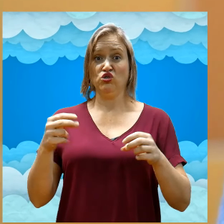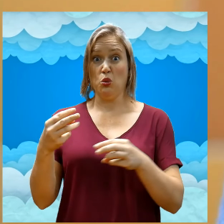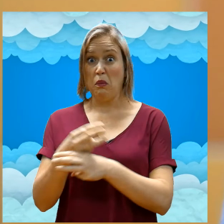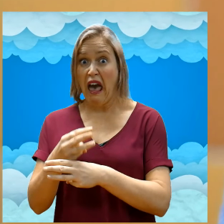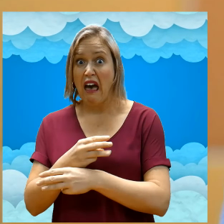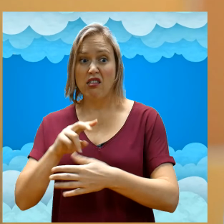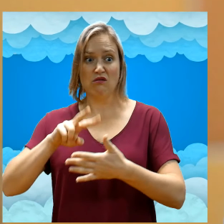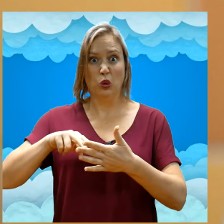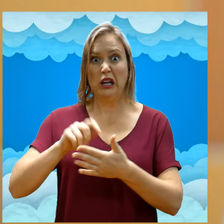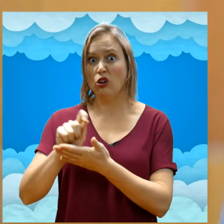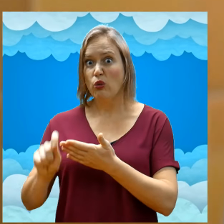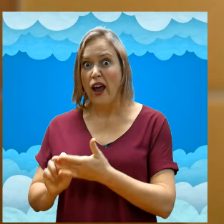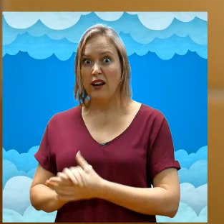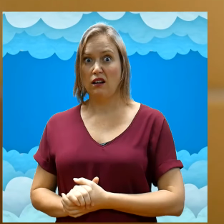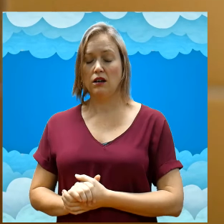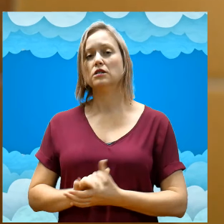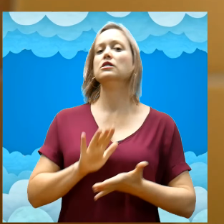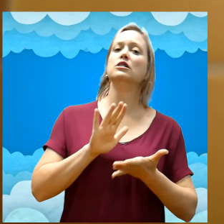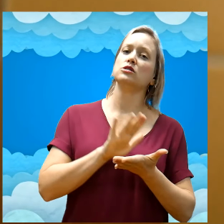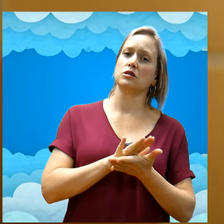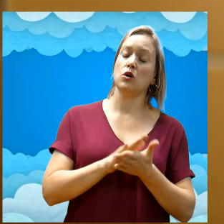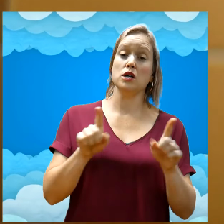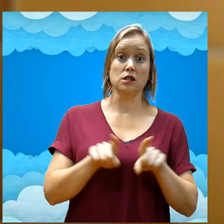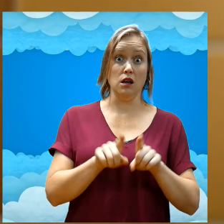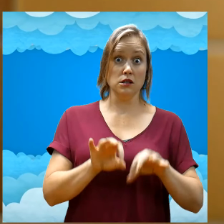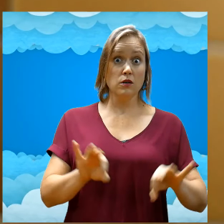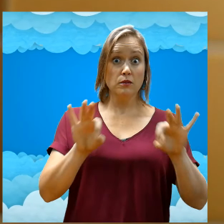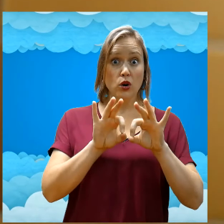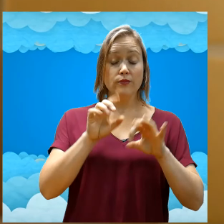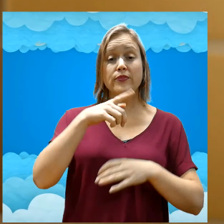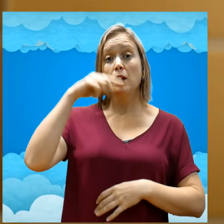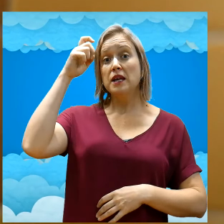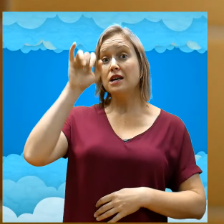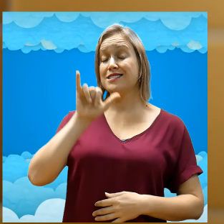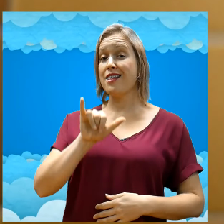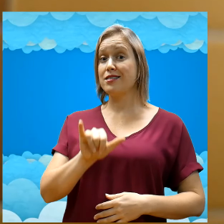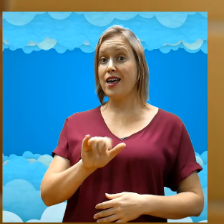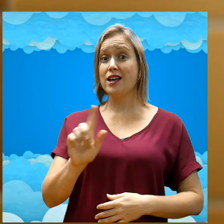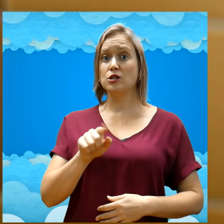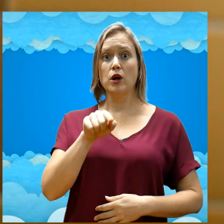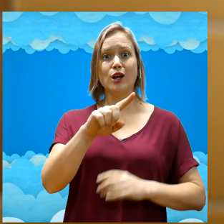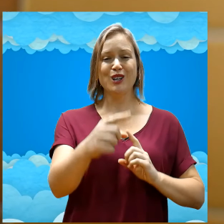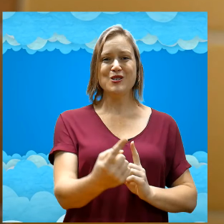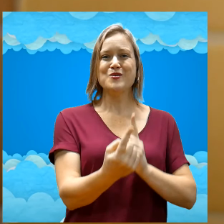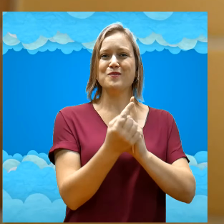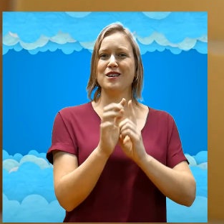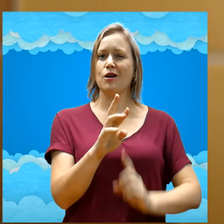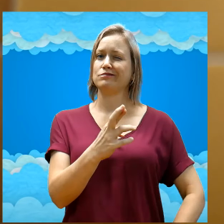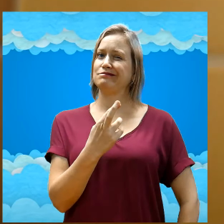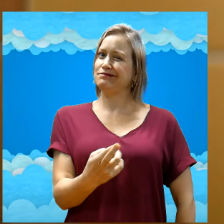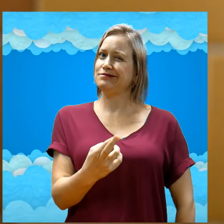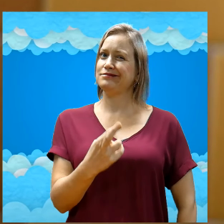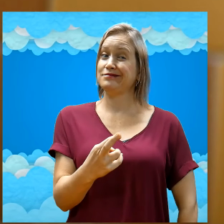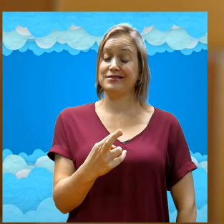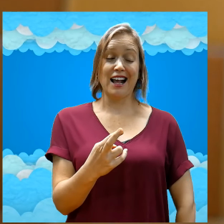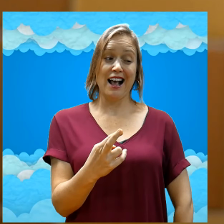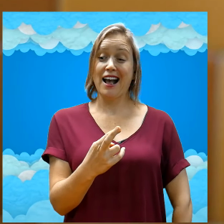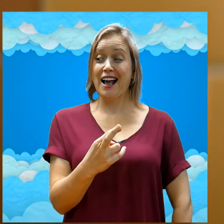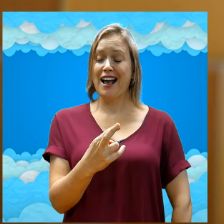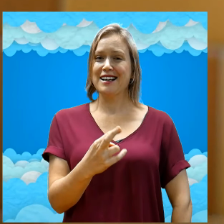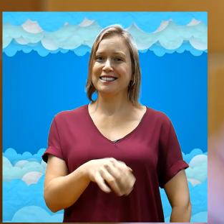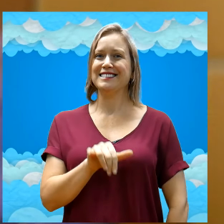math, read, or write. School is also important because that's where you meet your best